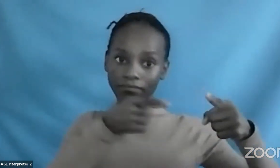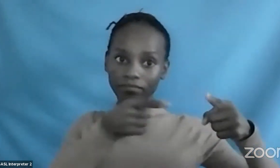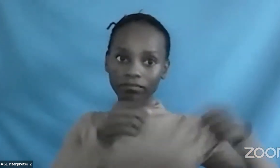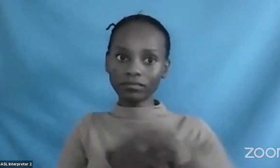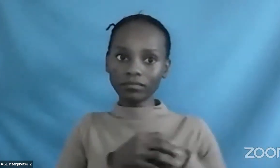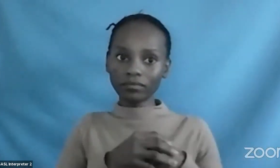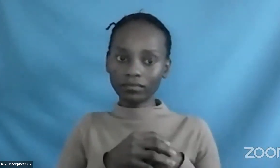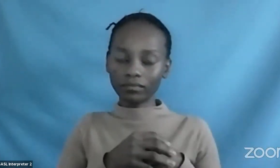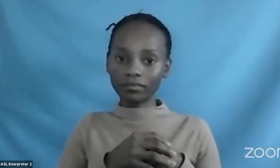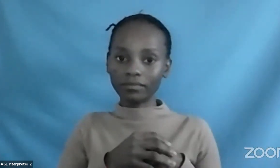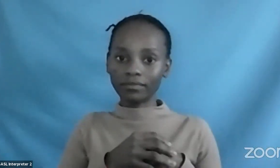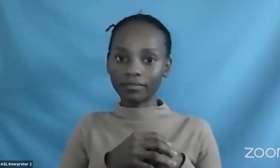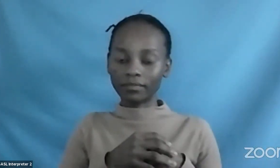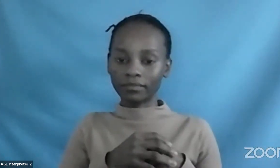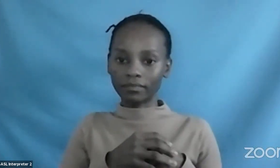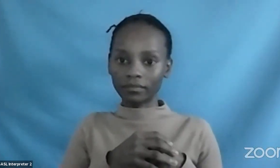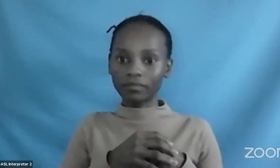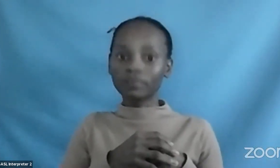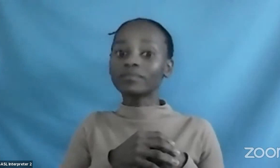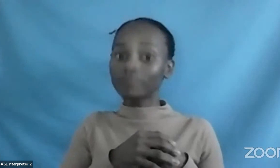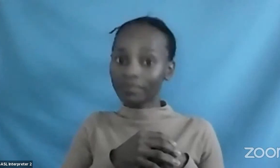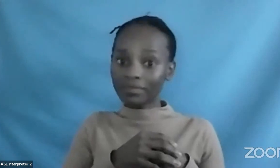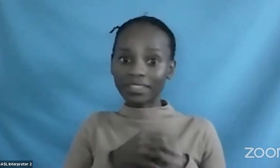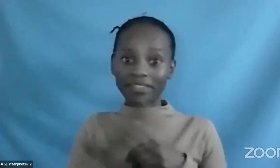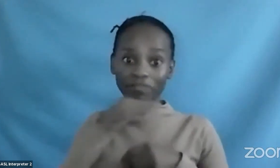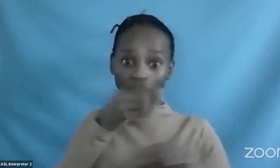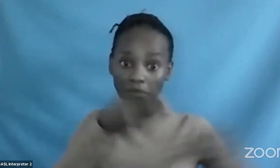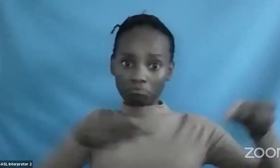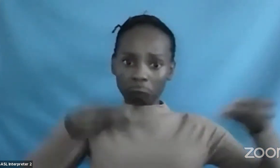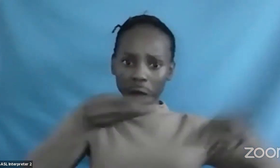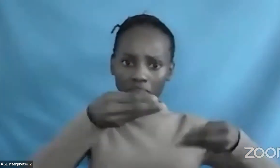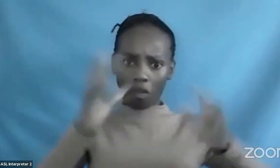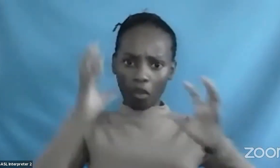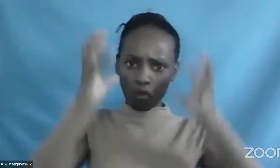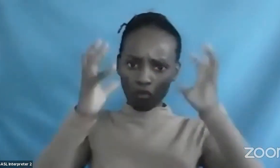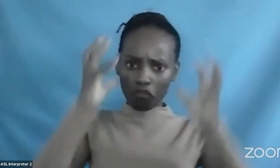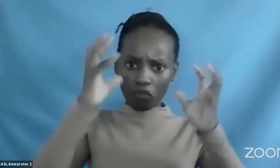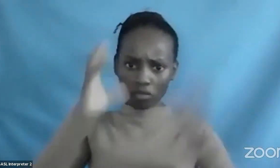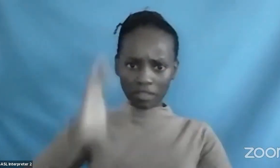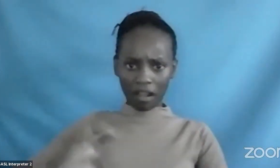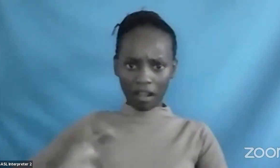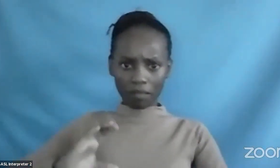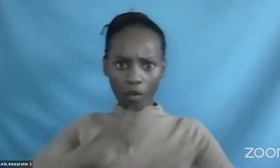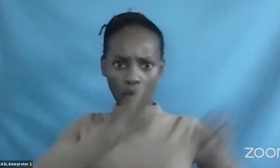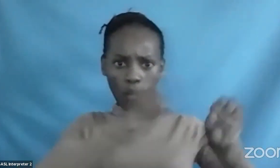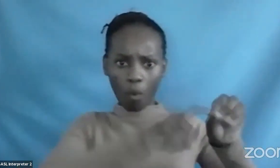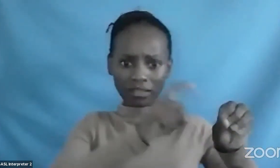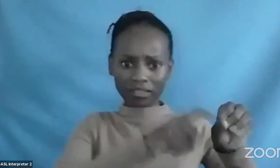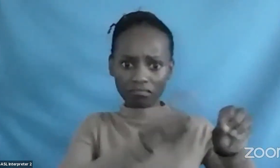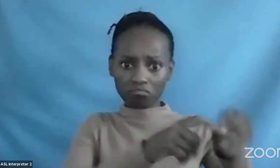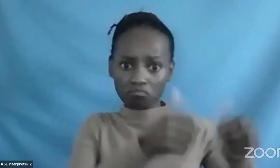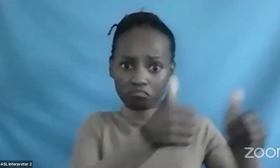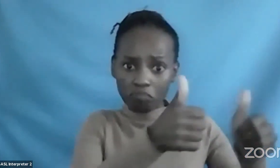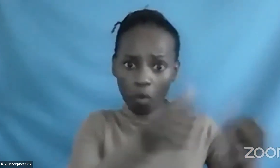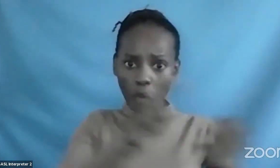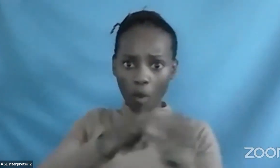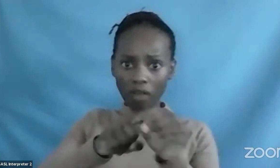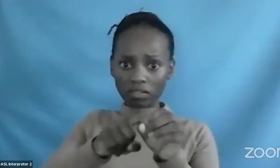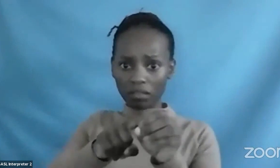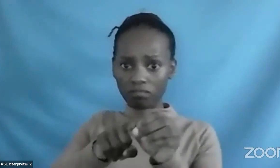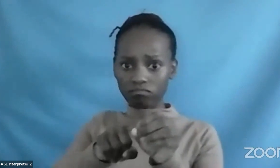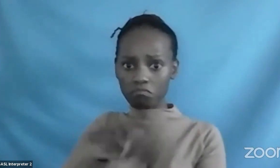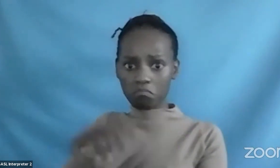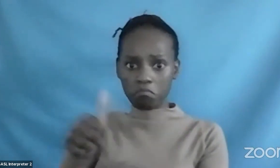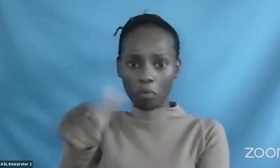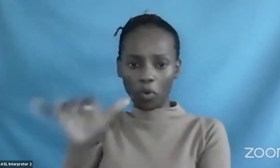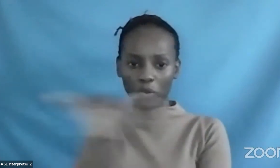also confuses consumer as to the quality and origin of the products and services. It undermines the trademark quality and the same